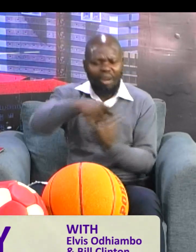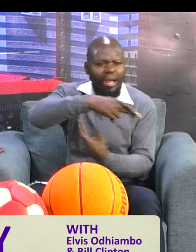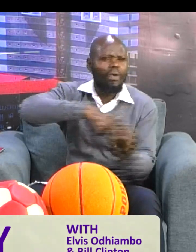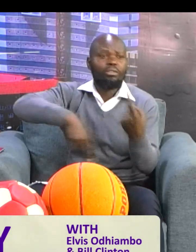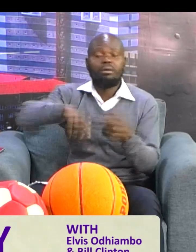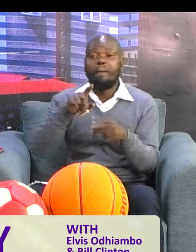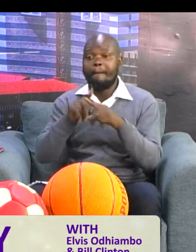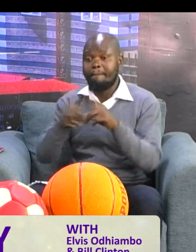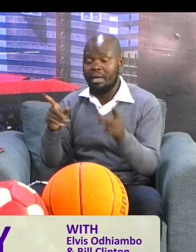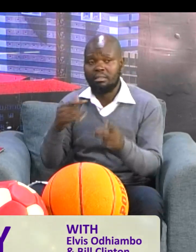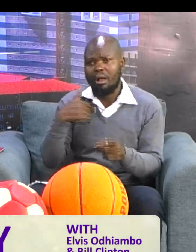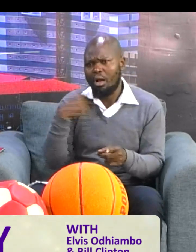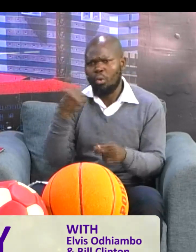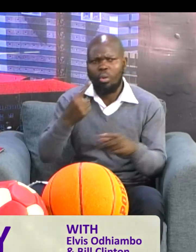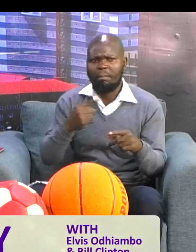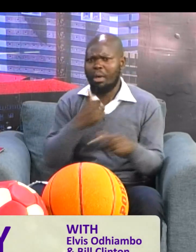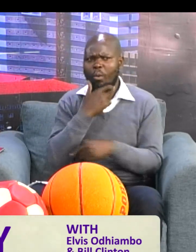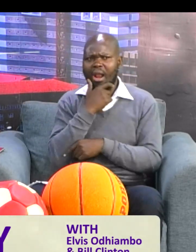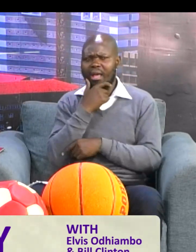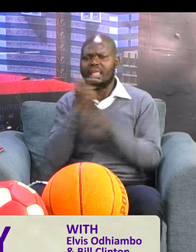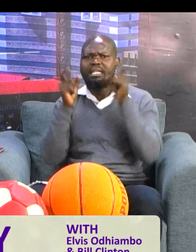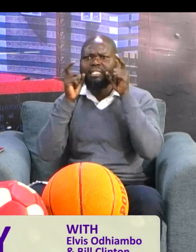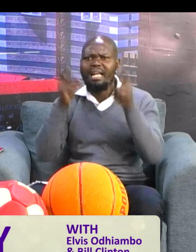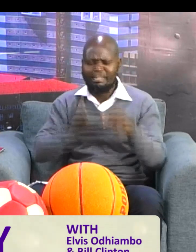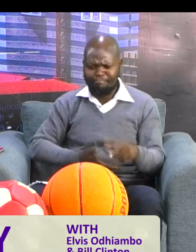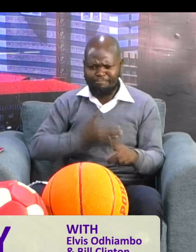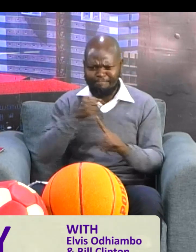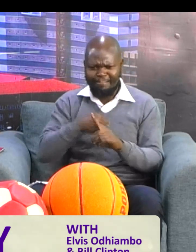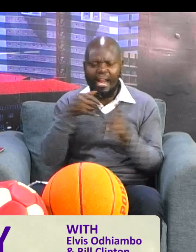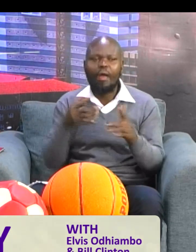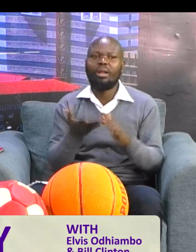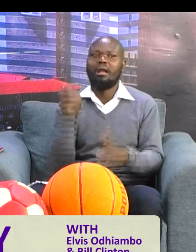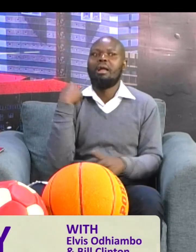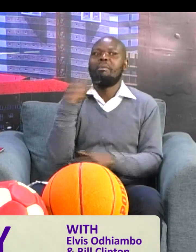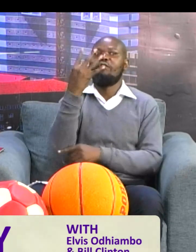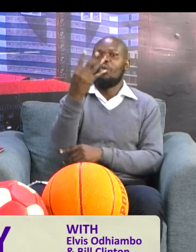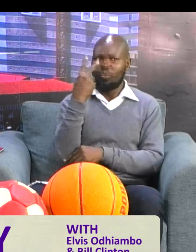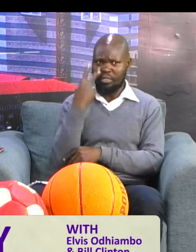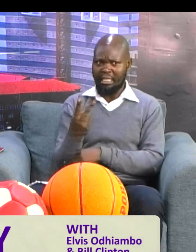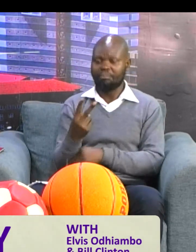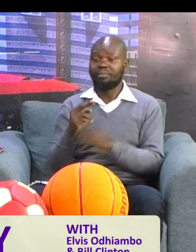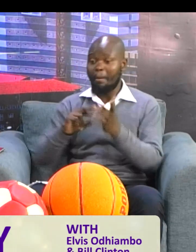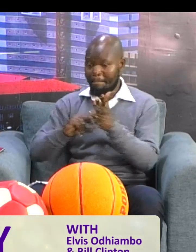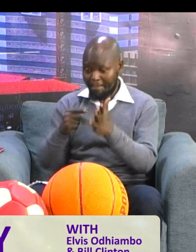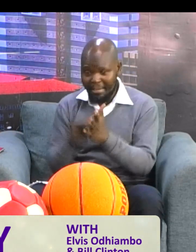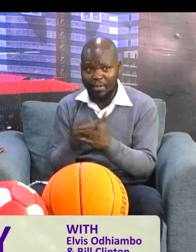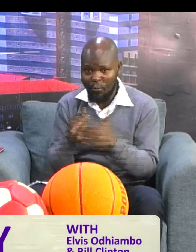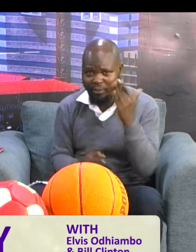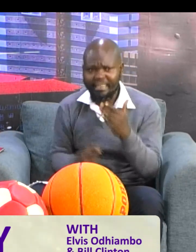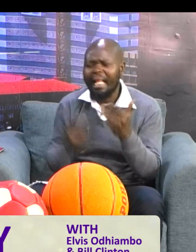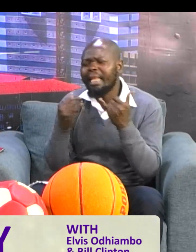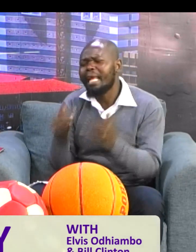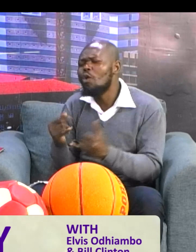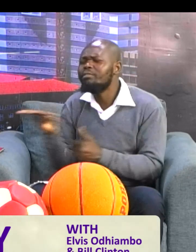fast, motivated, yes. And then moving on, things change. But I'm also wondering, Tusker right now, they're number 4, as you've seen in the